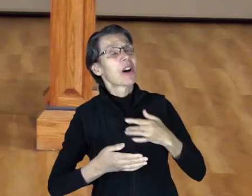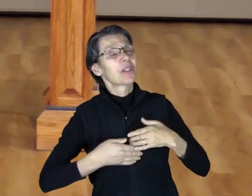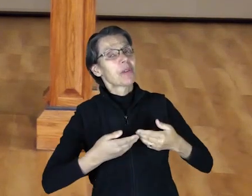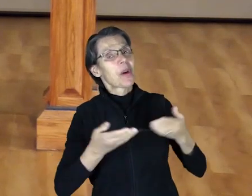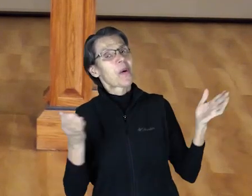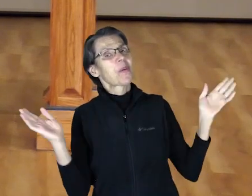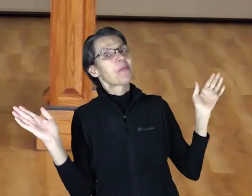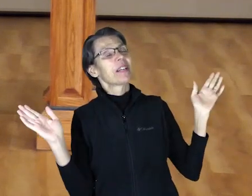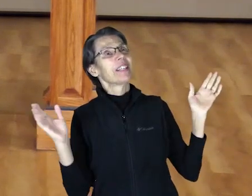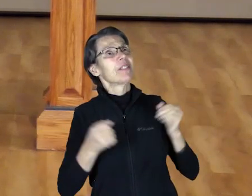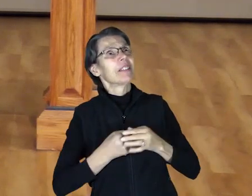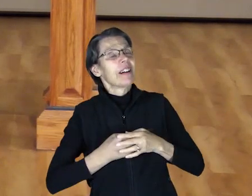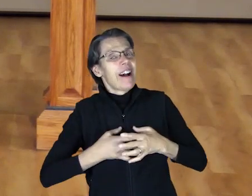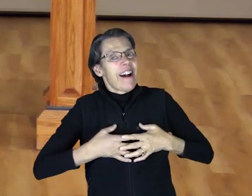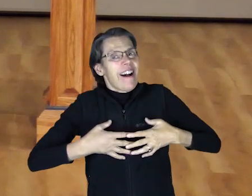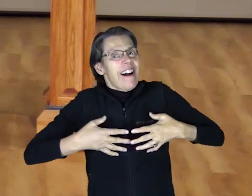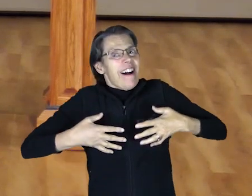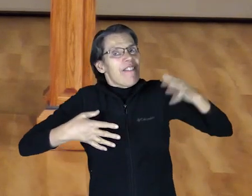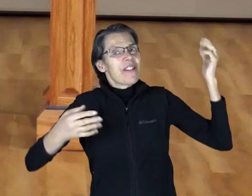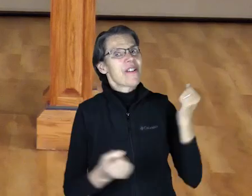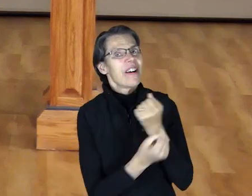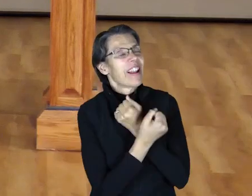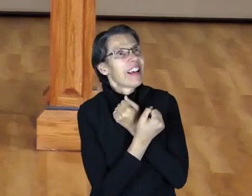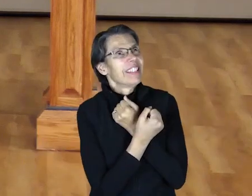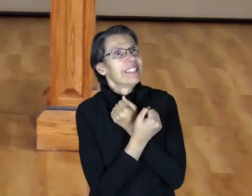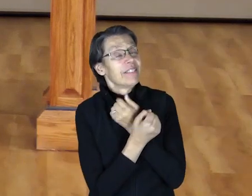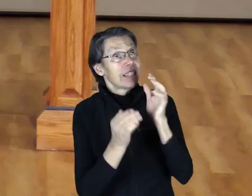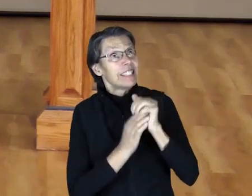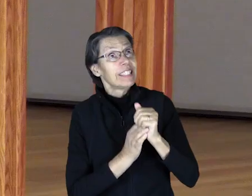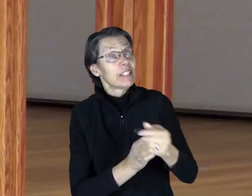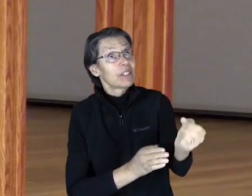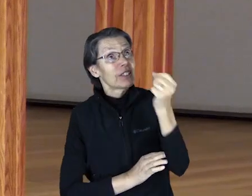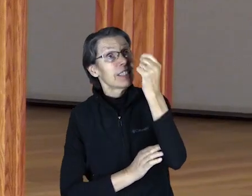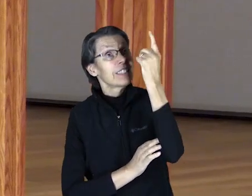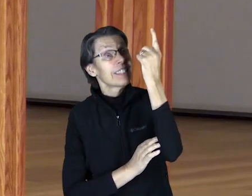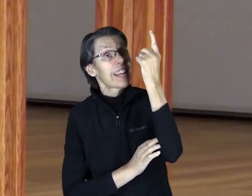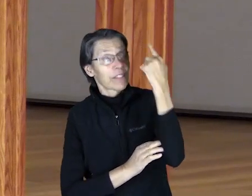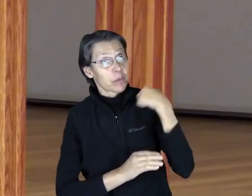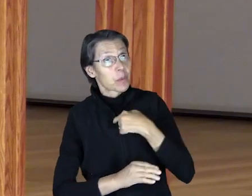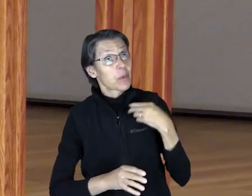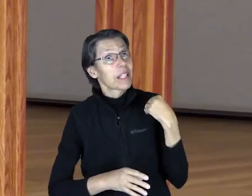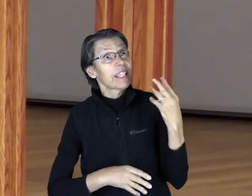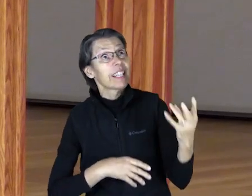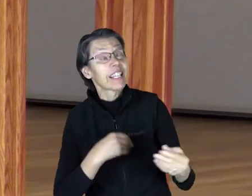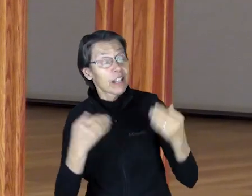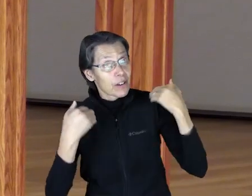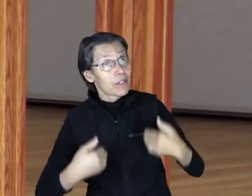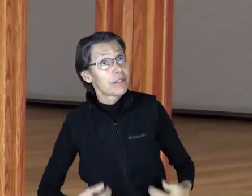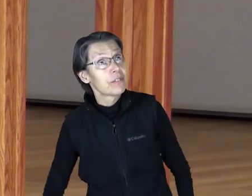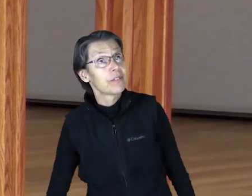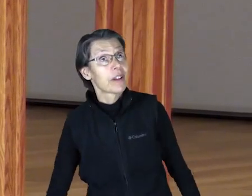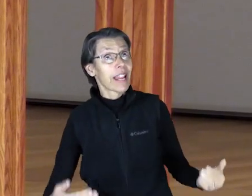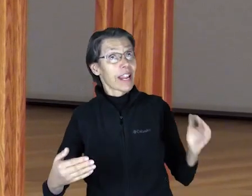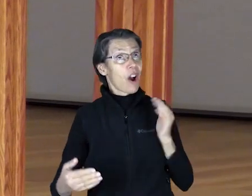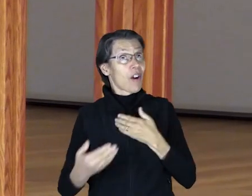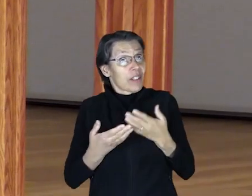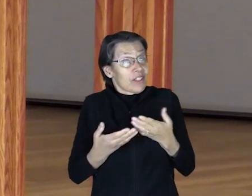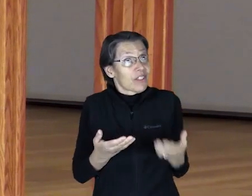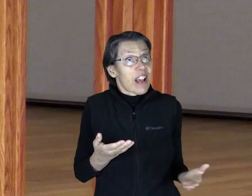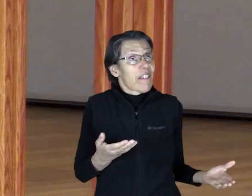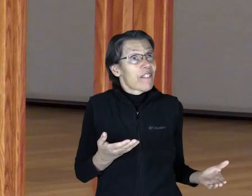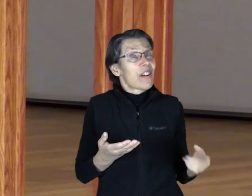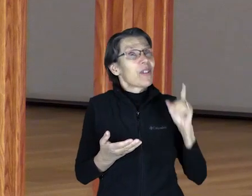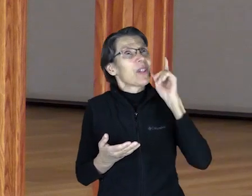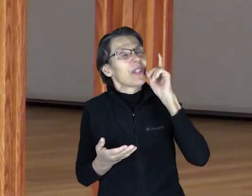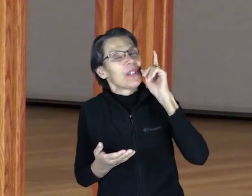open with the expanding nature of your love that works through us. Lead us in understanding that as we give of what we have and who we